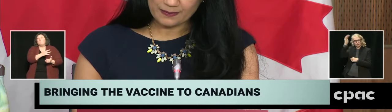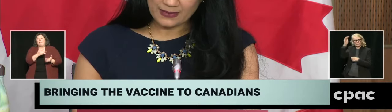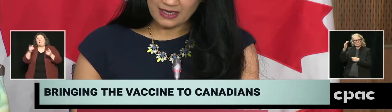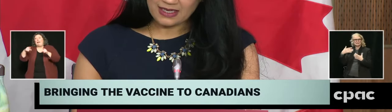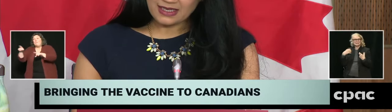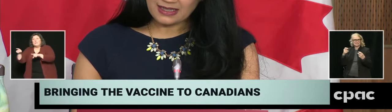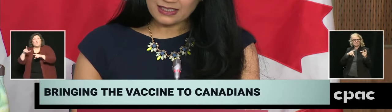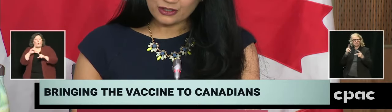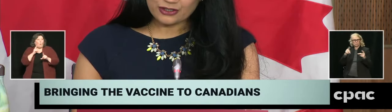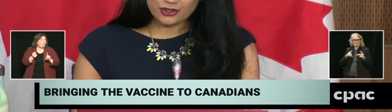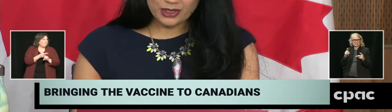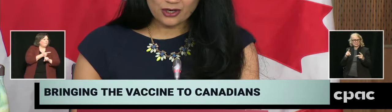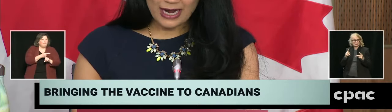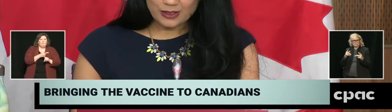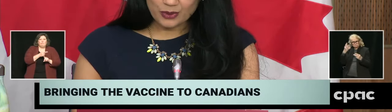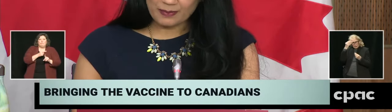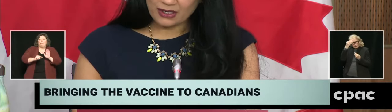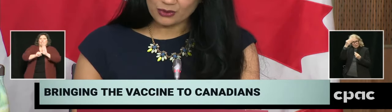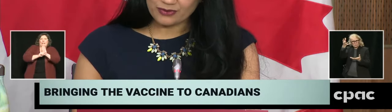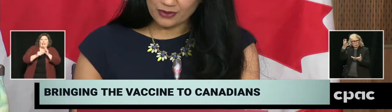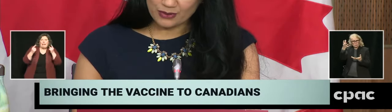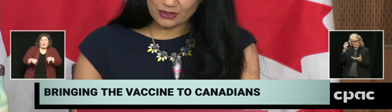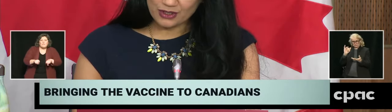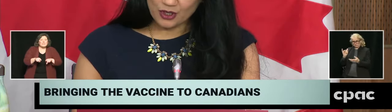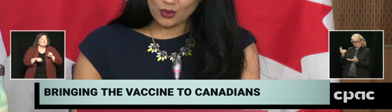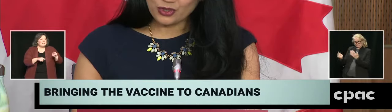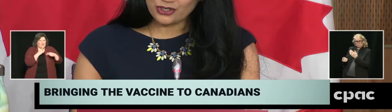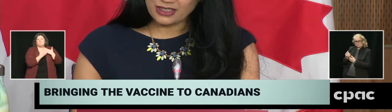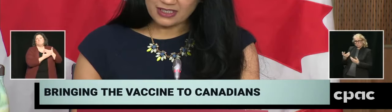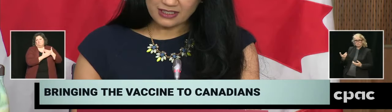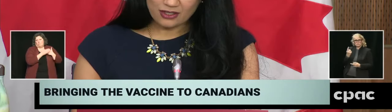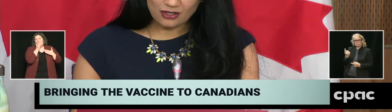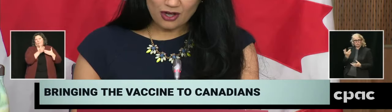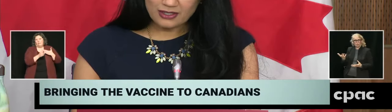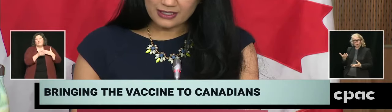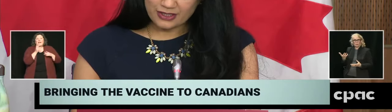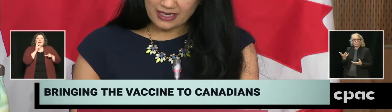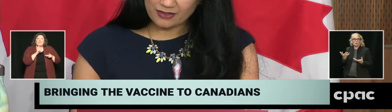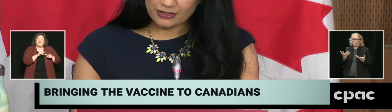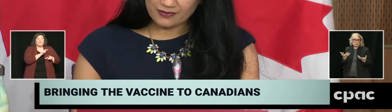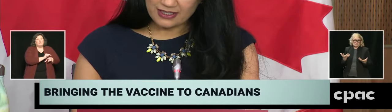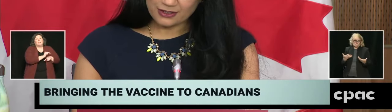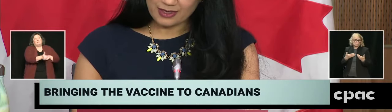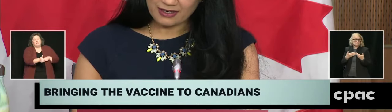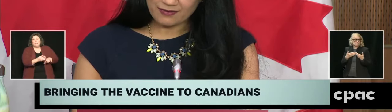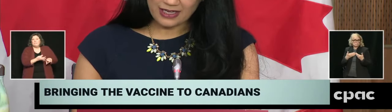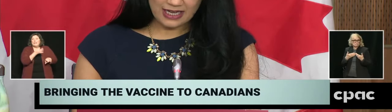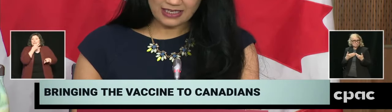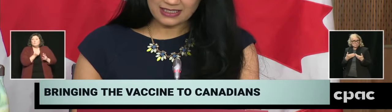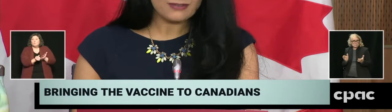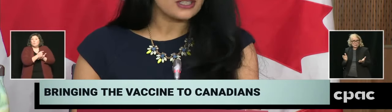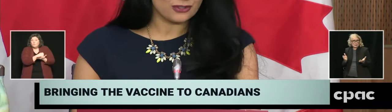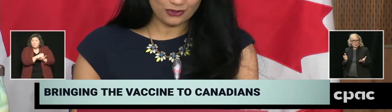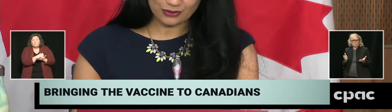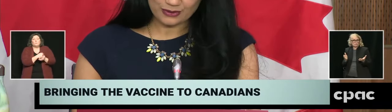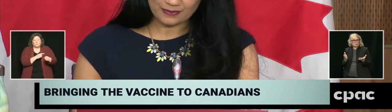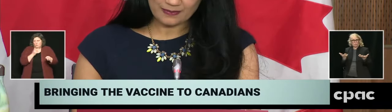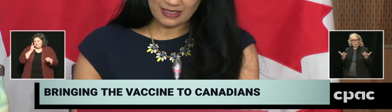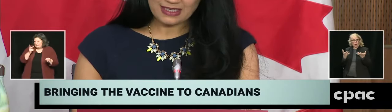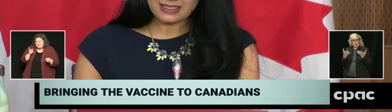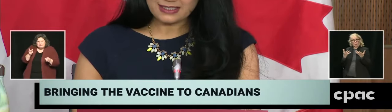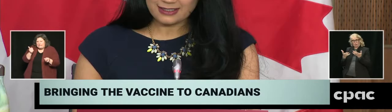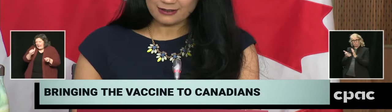reported. These alerts trigger expert medical reviews, which are conducted on all serious adverse events to identify any safety